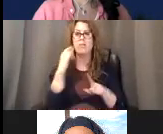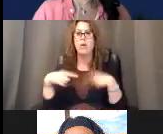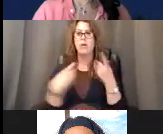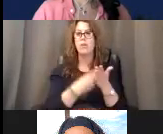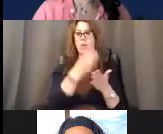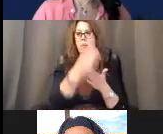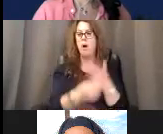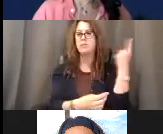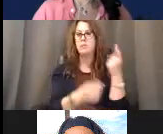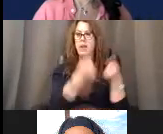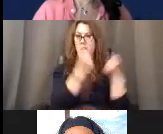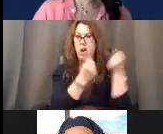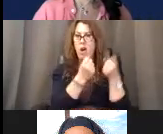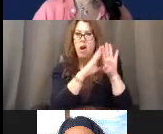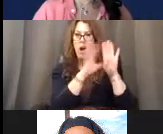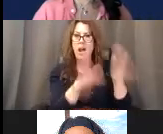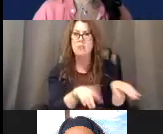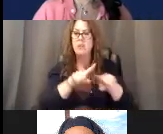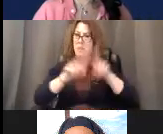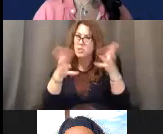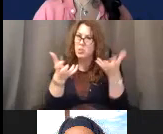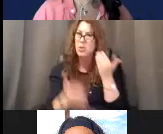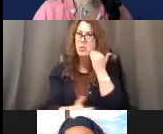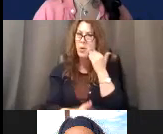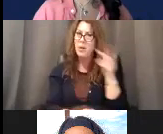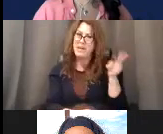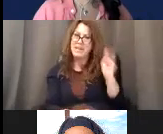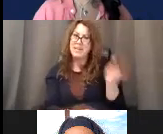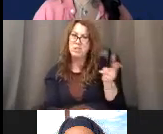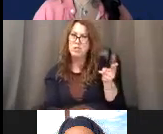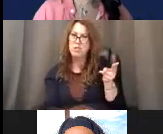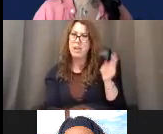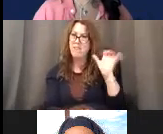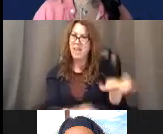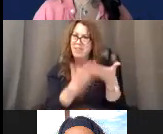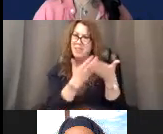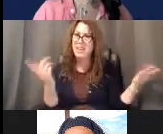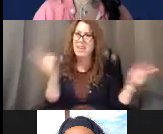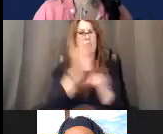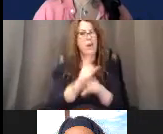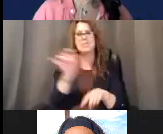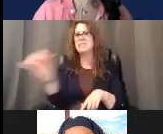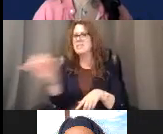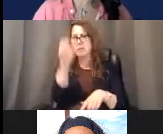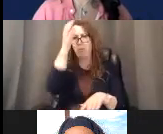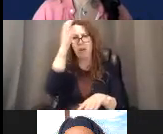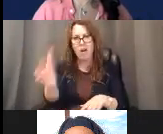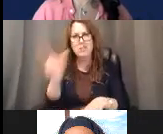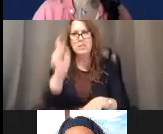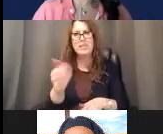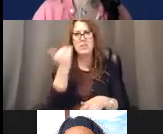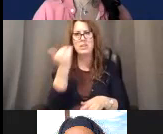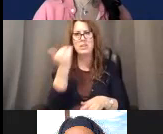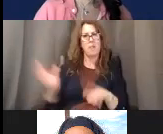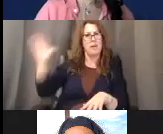relevant to you, right? You wanna know this history, something about that history. And so it's the same thing. It's the same concepts, folks, right? Like, we